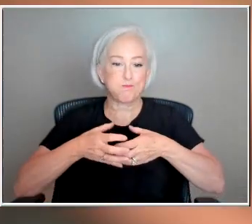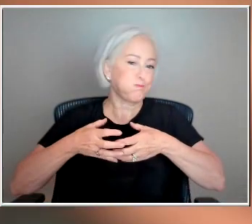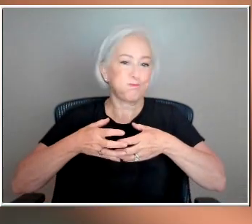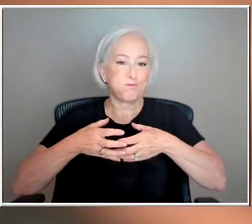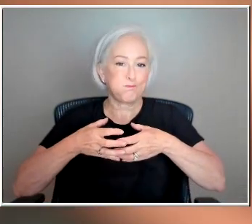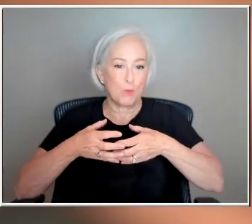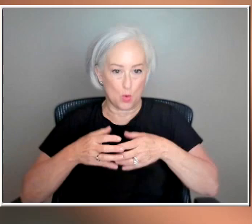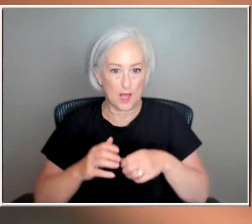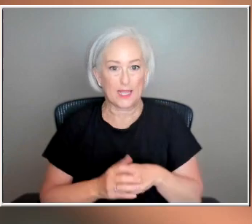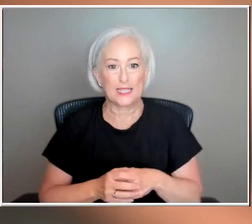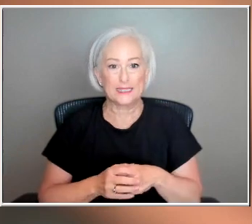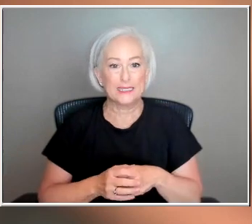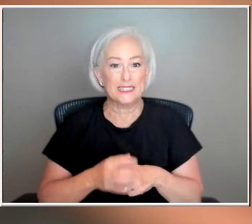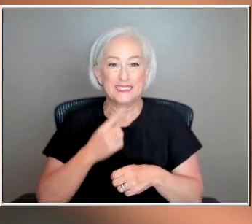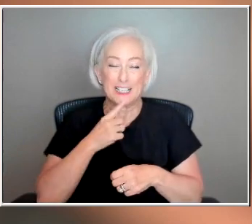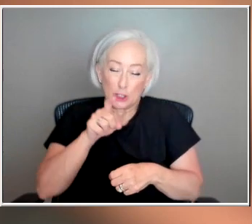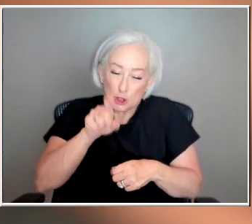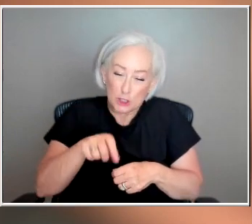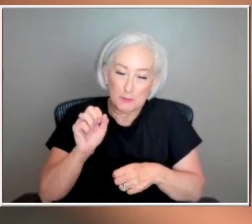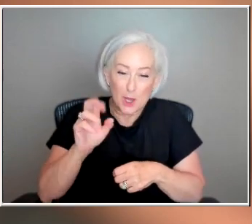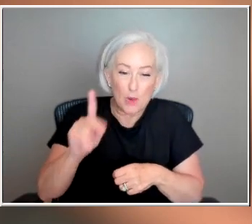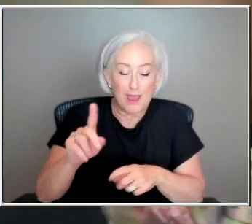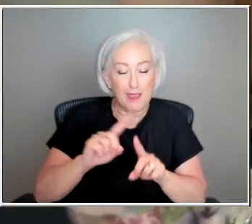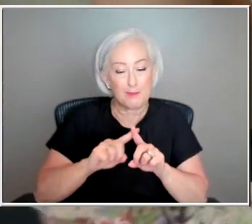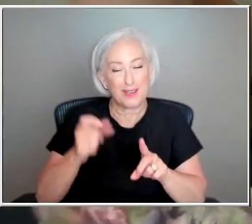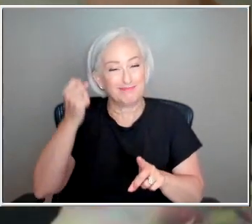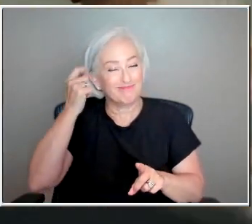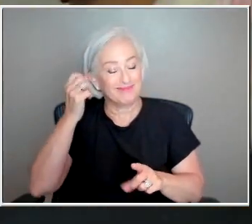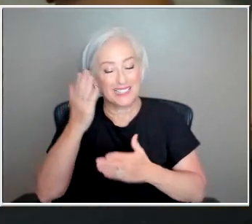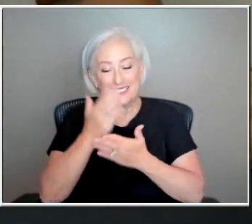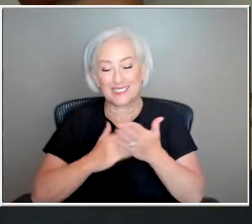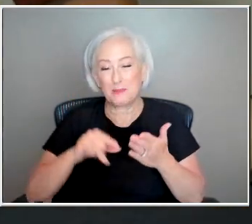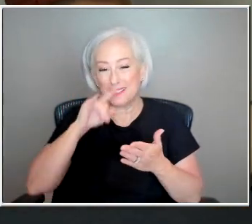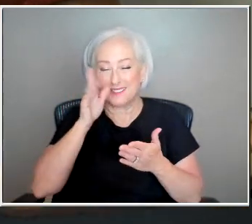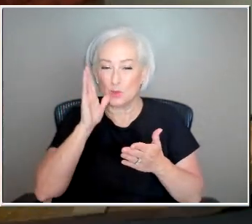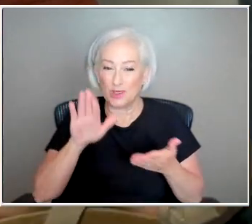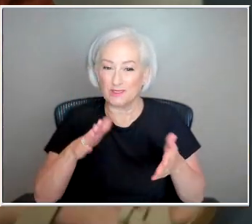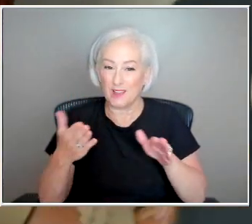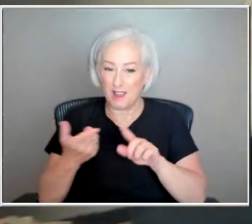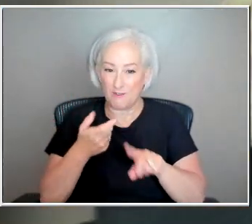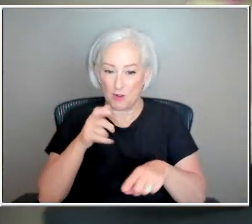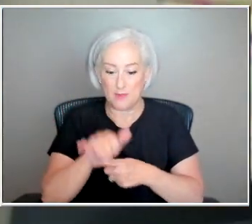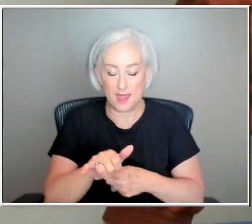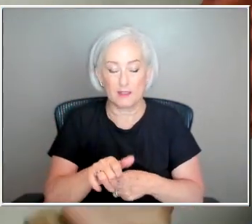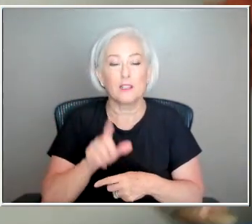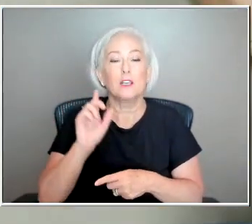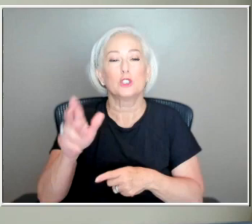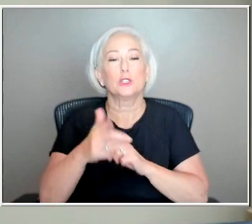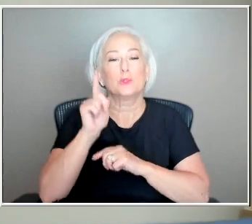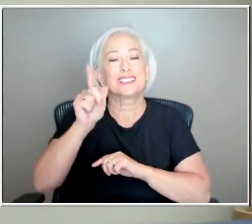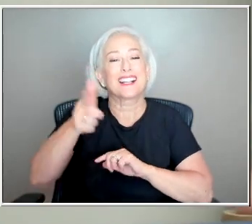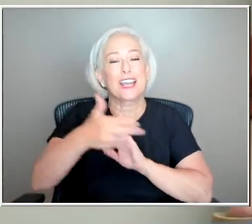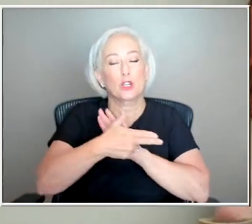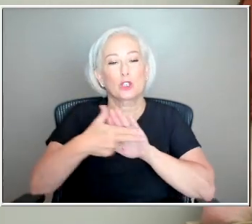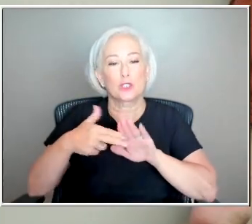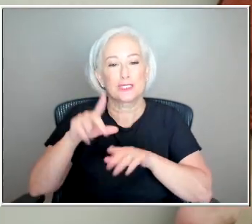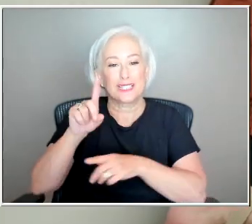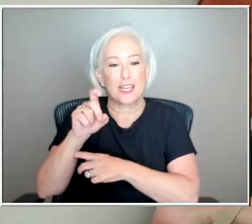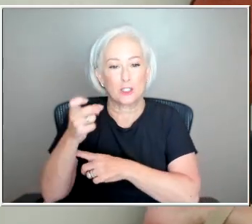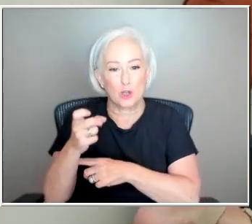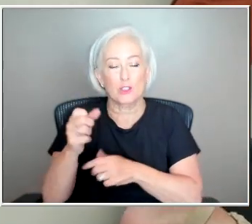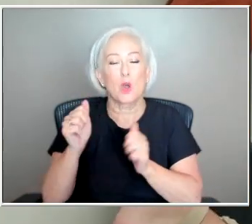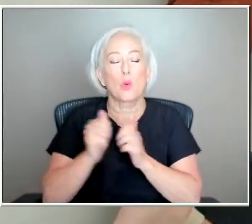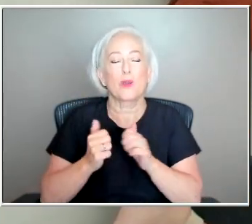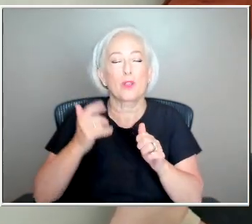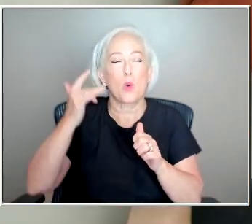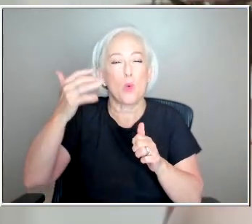from this. Dallas was later diagnosed with a rare neurological disorder, but after years of treatment and therapy, Dallas is